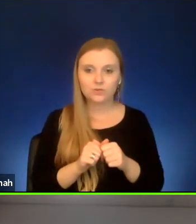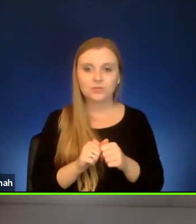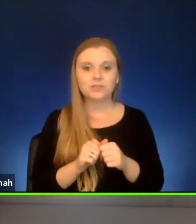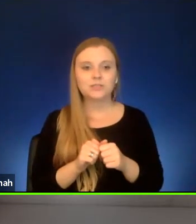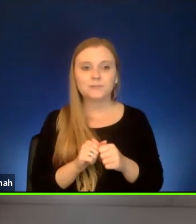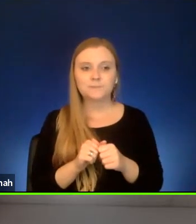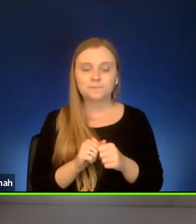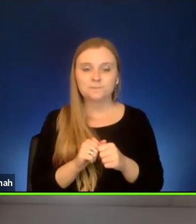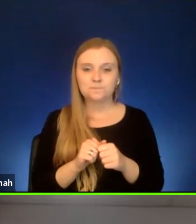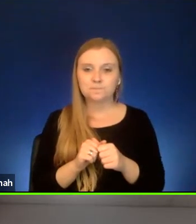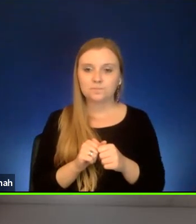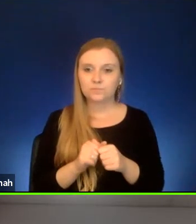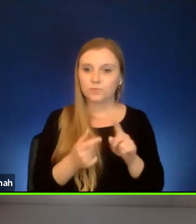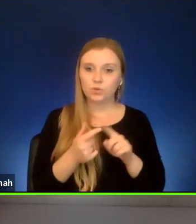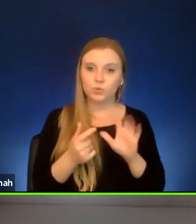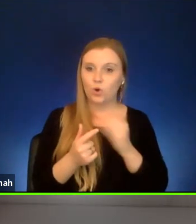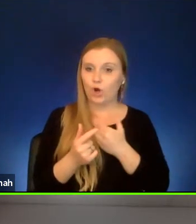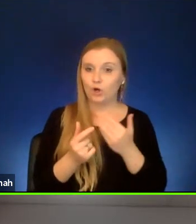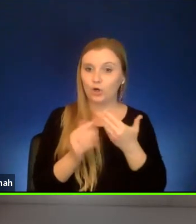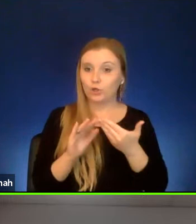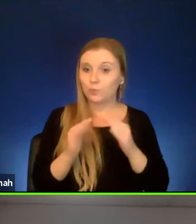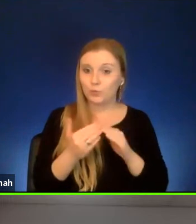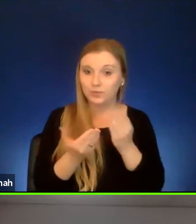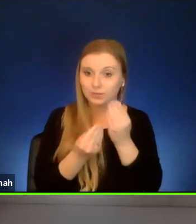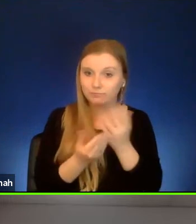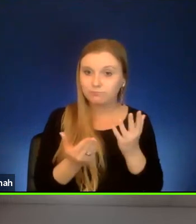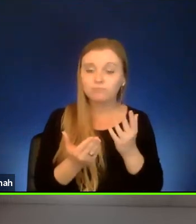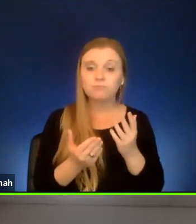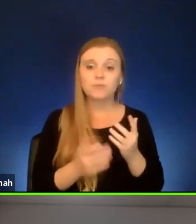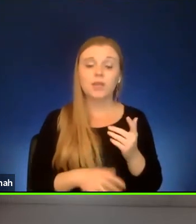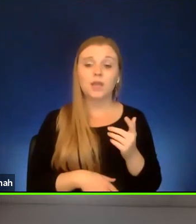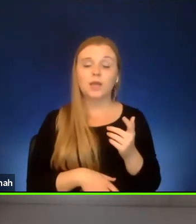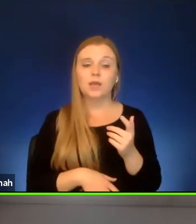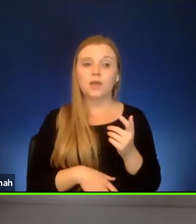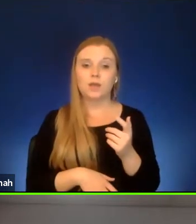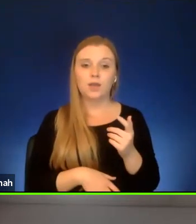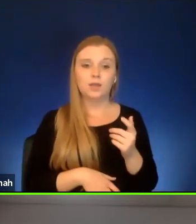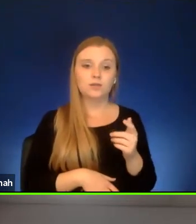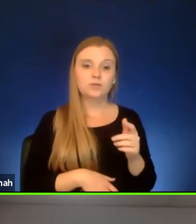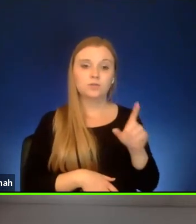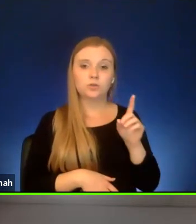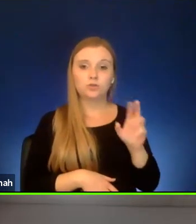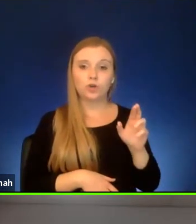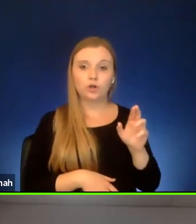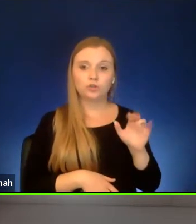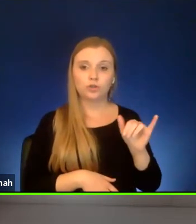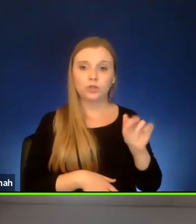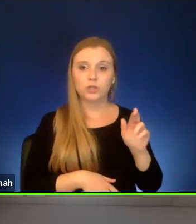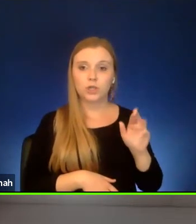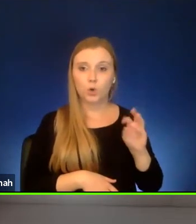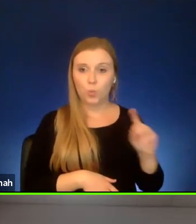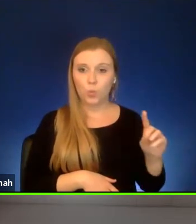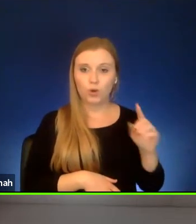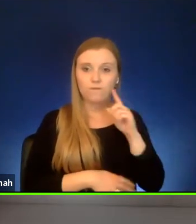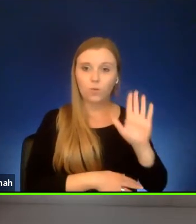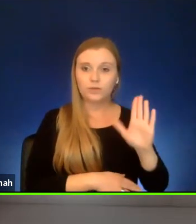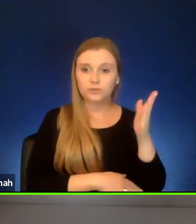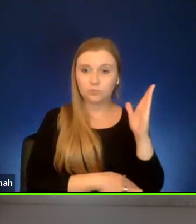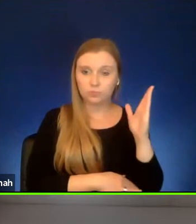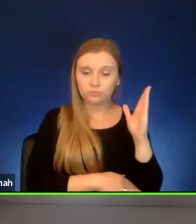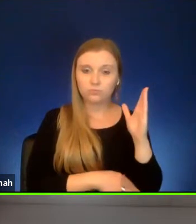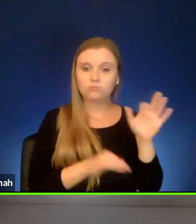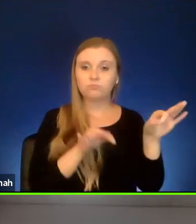as possible to our community. And then to Dr. Yearwood for the presentation and sharing the insight